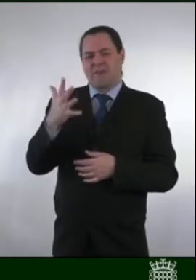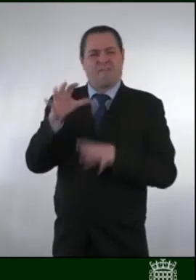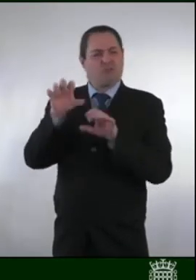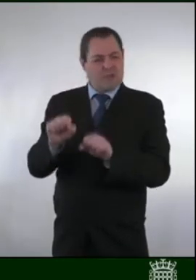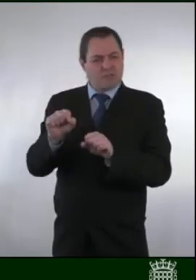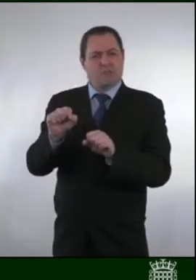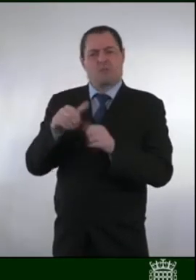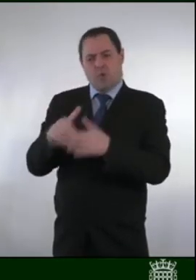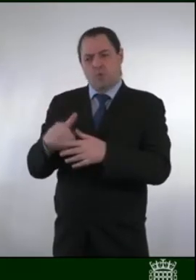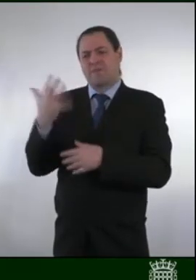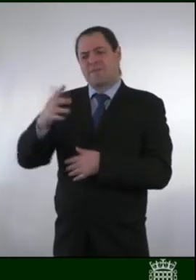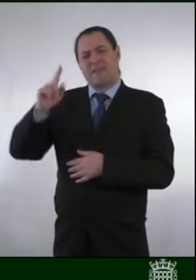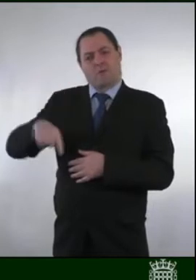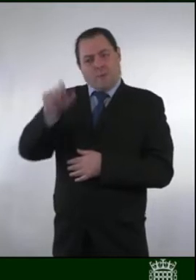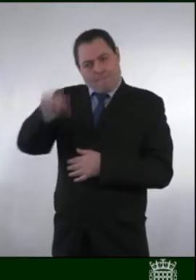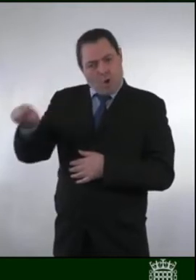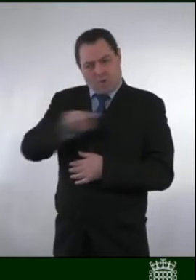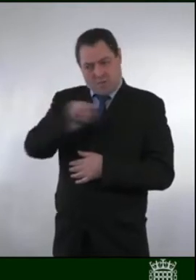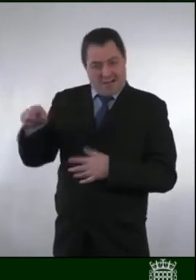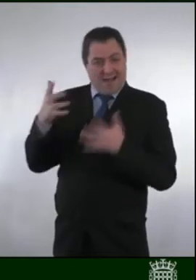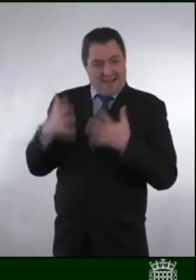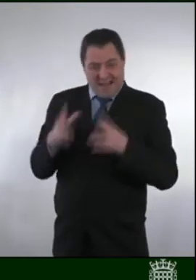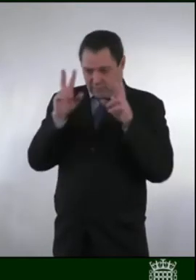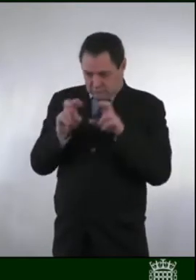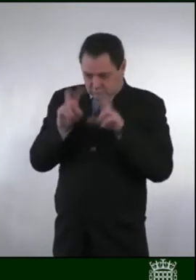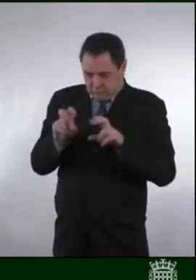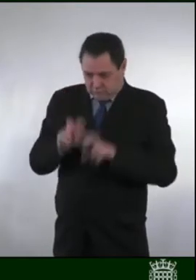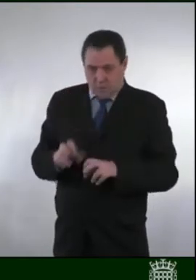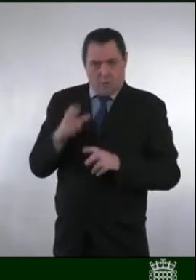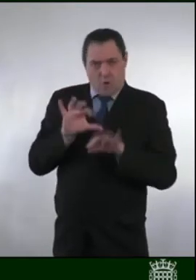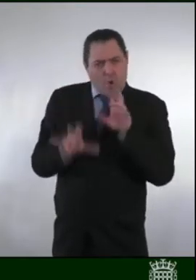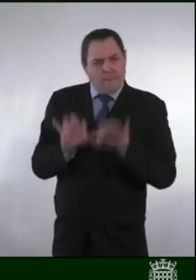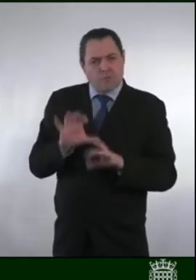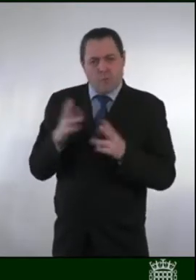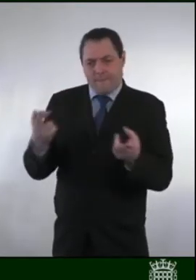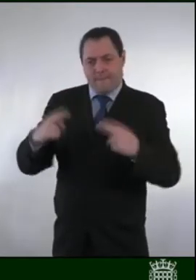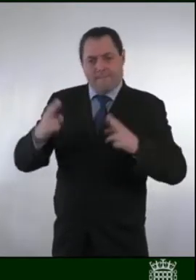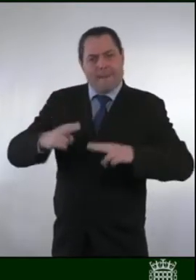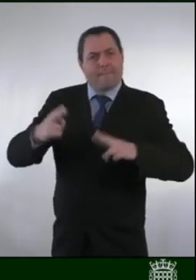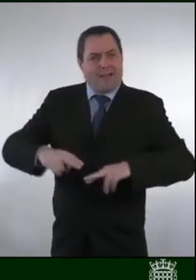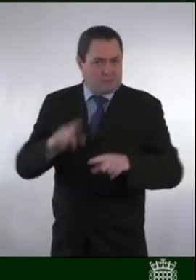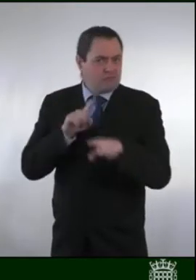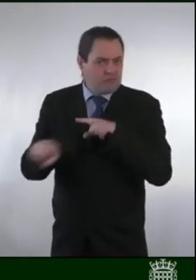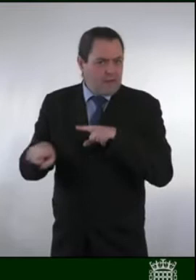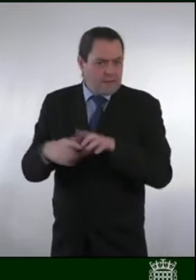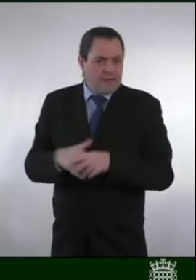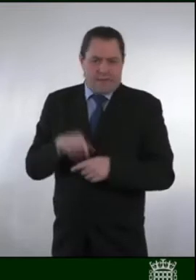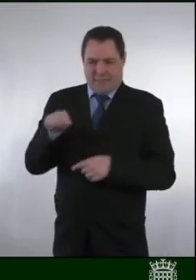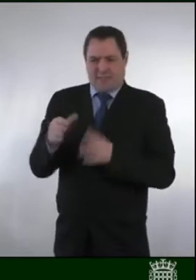15,000 person records are currently being investigated because they are the subject of this